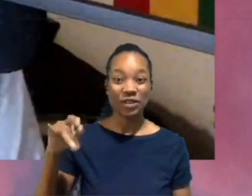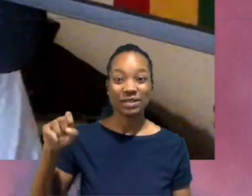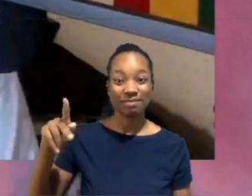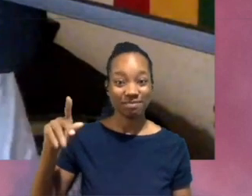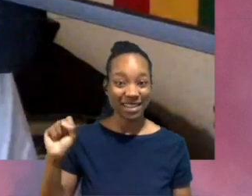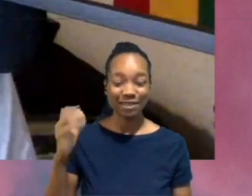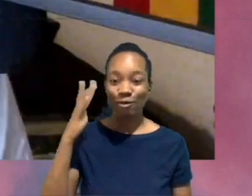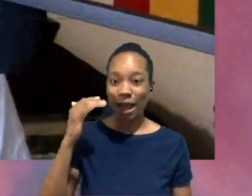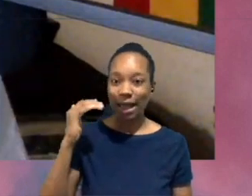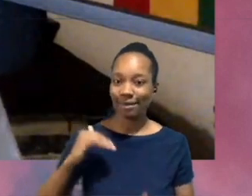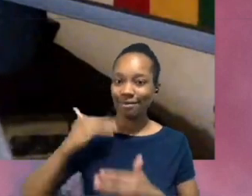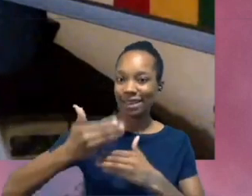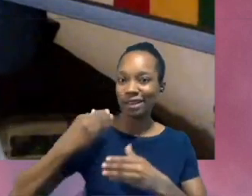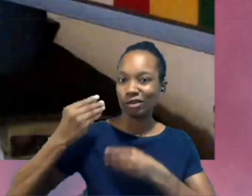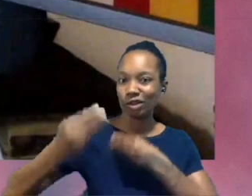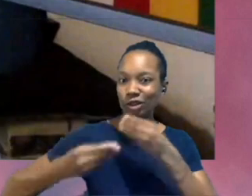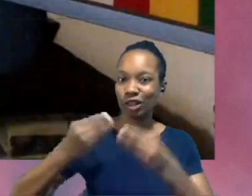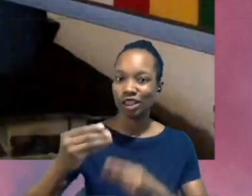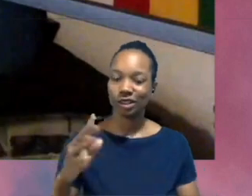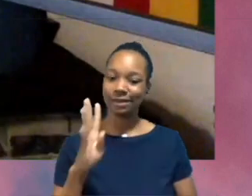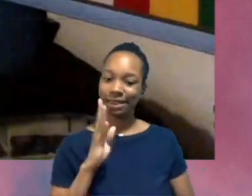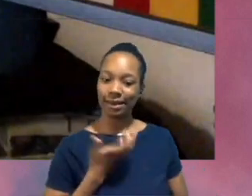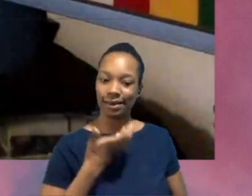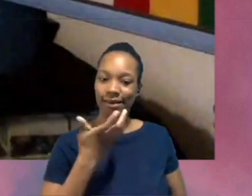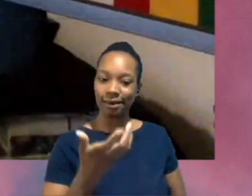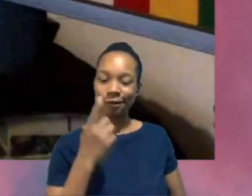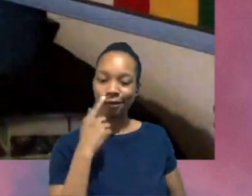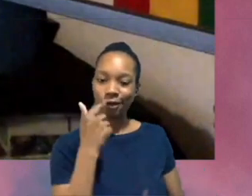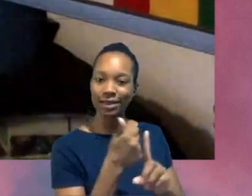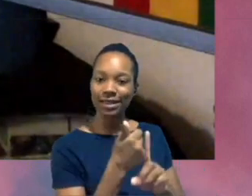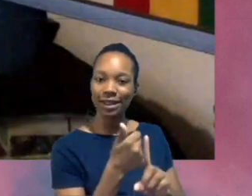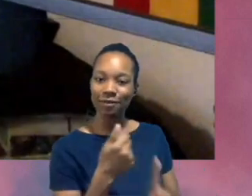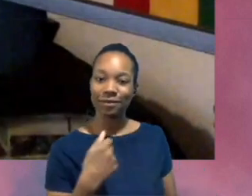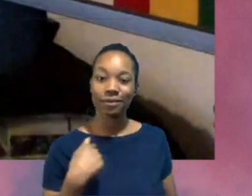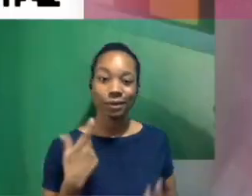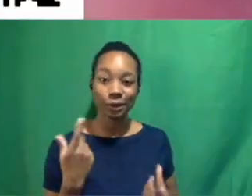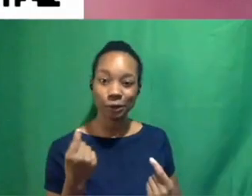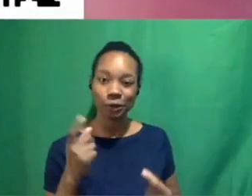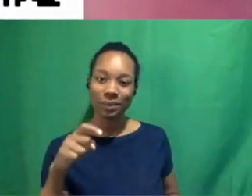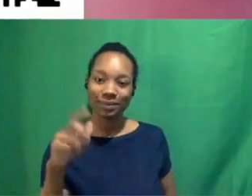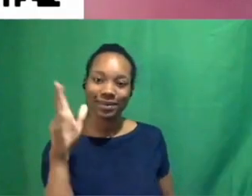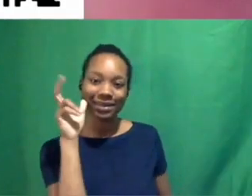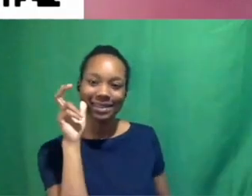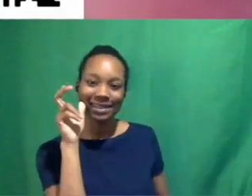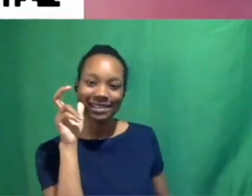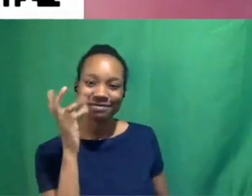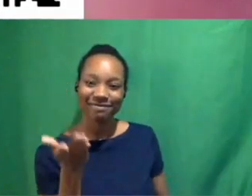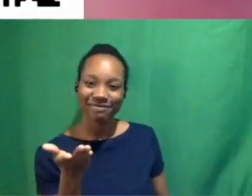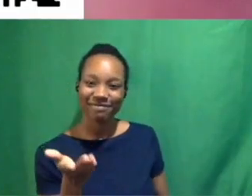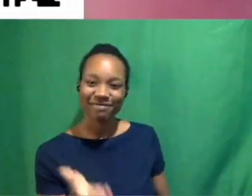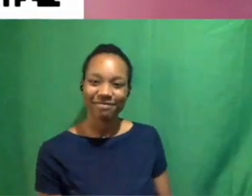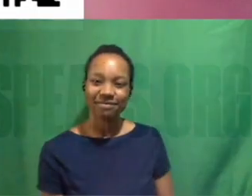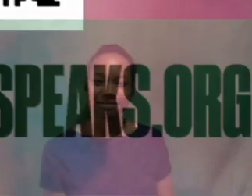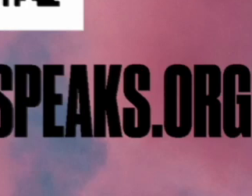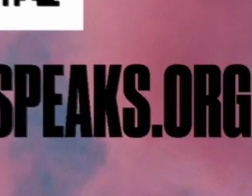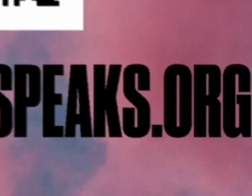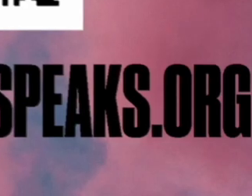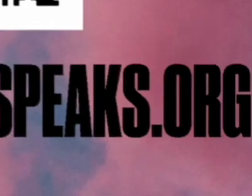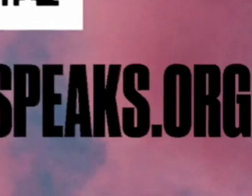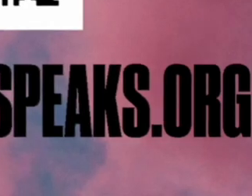itself. We just got to listen. It says it's ours. It's our time right now. Just letting y'all